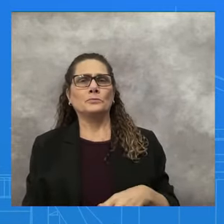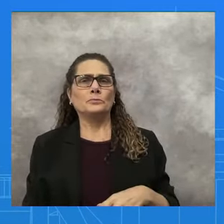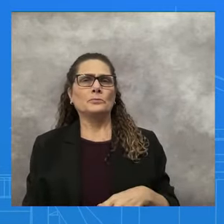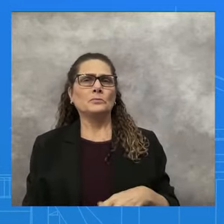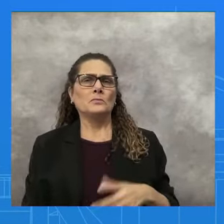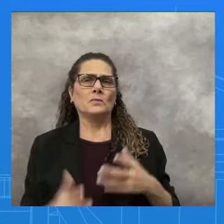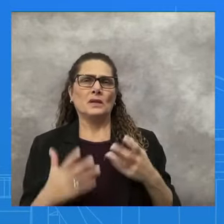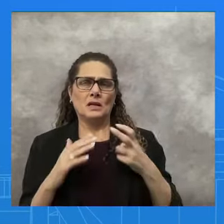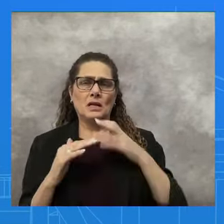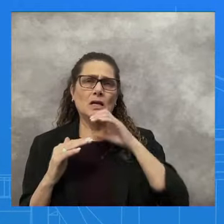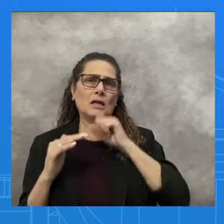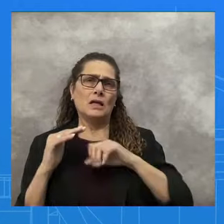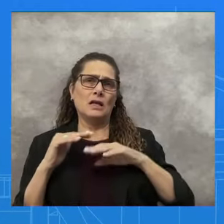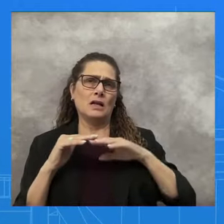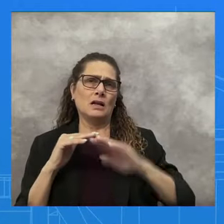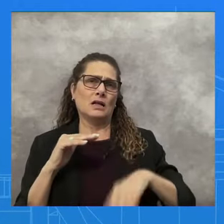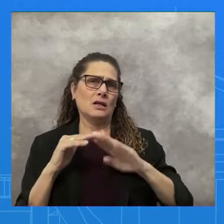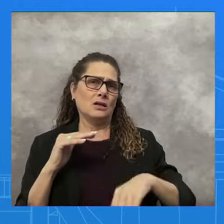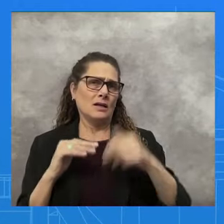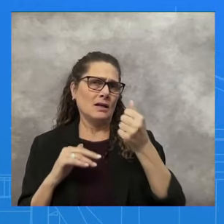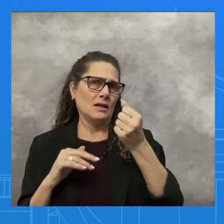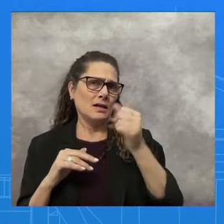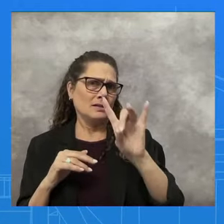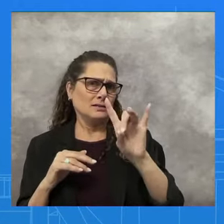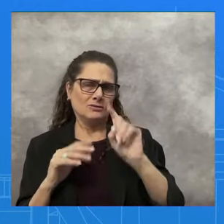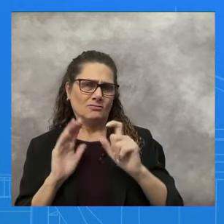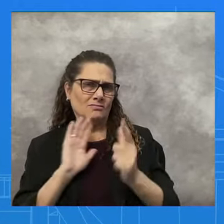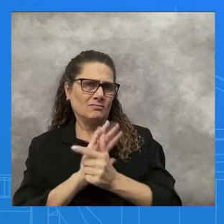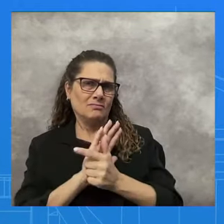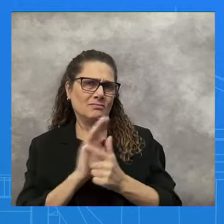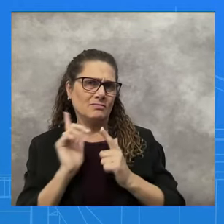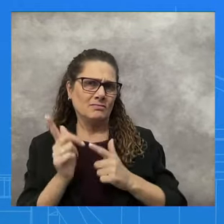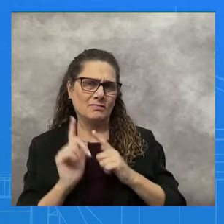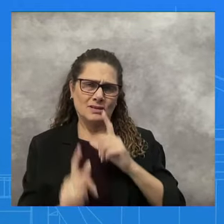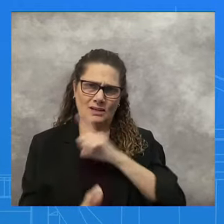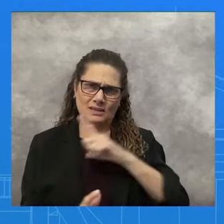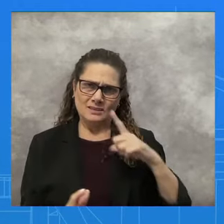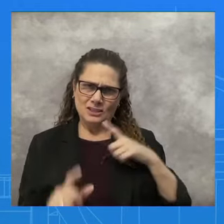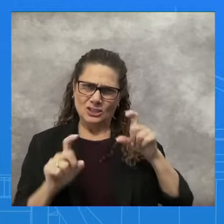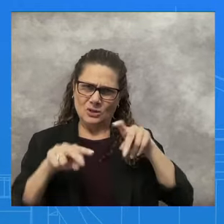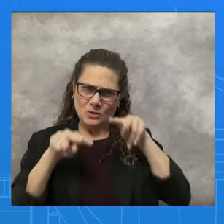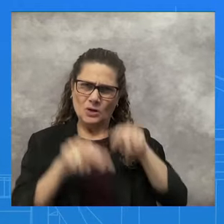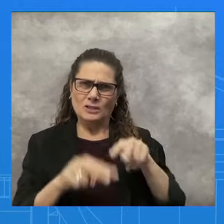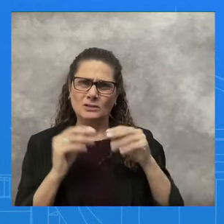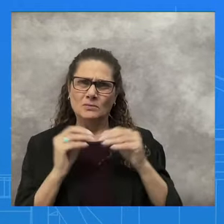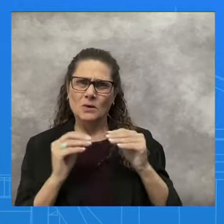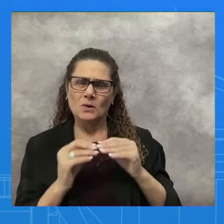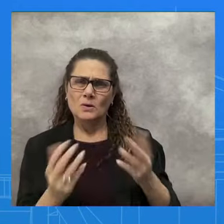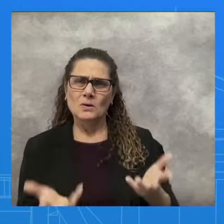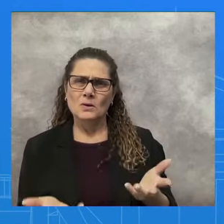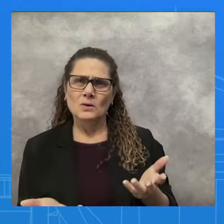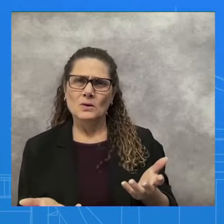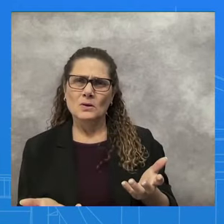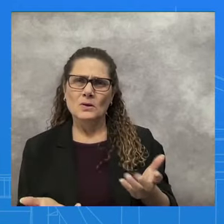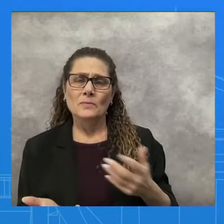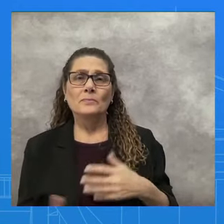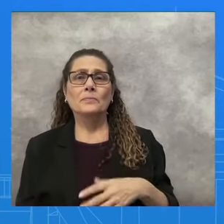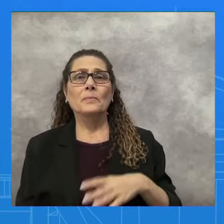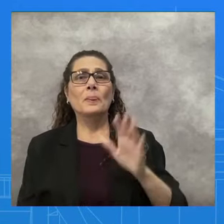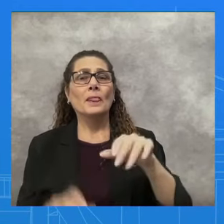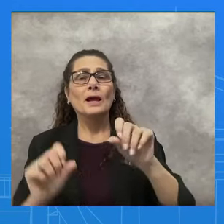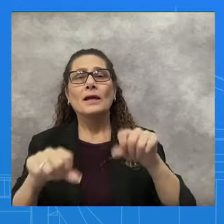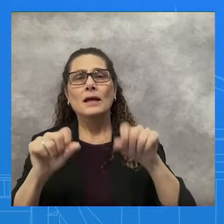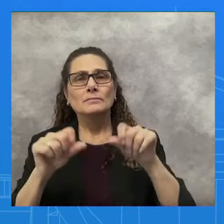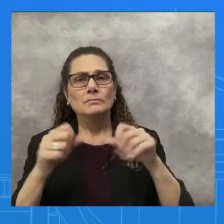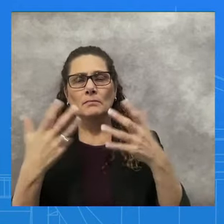law enforcement needs to step up to get guns? I mean, look, there are many issues, right? Obviously, law enforcement issues. There are many issues that need to be